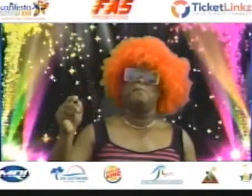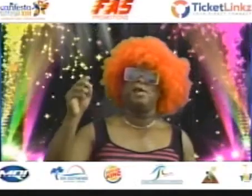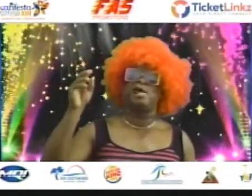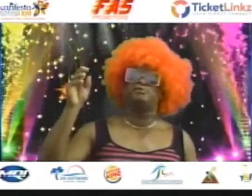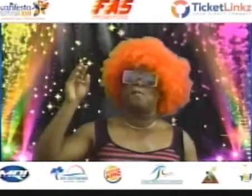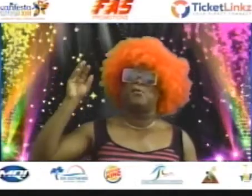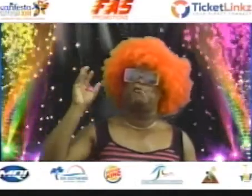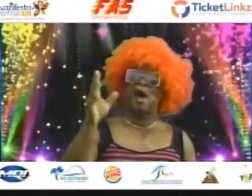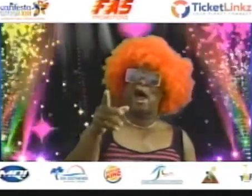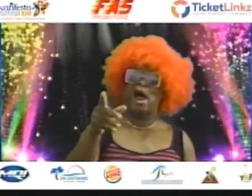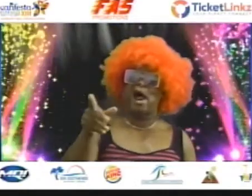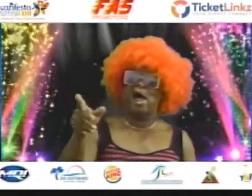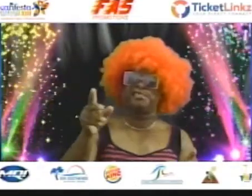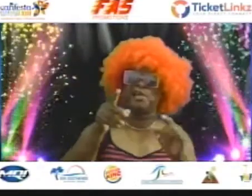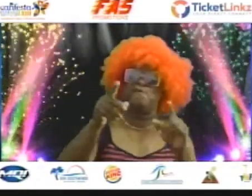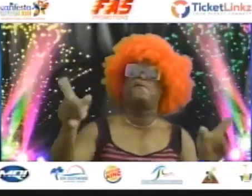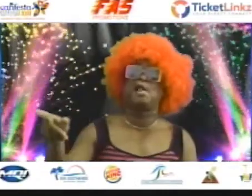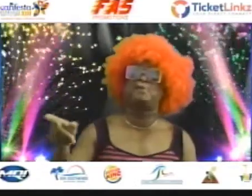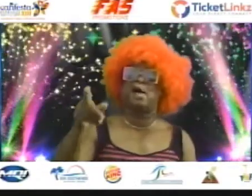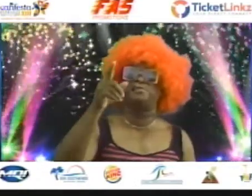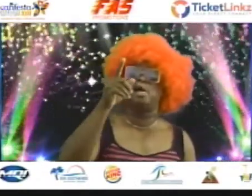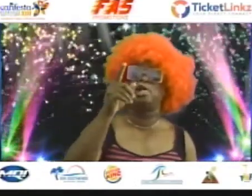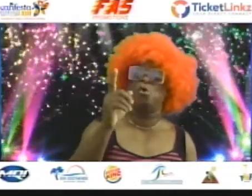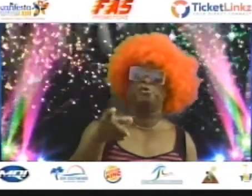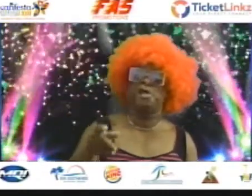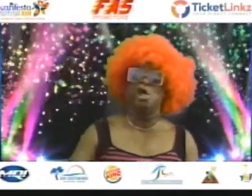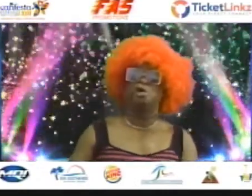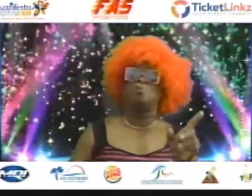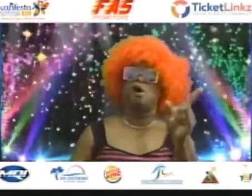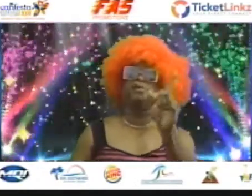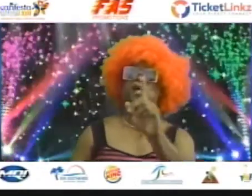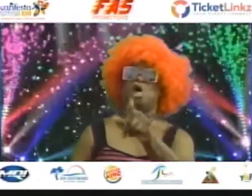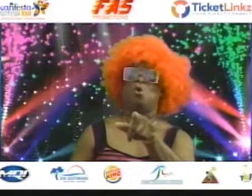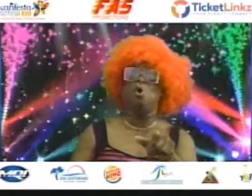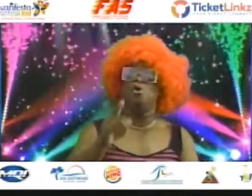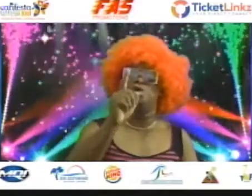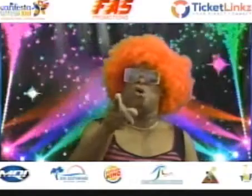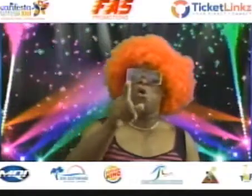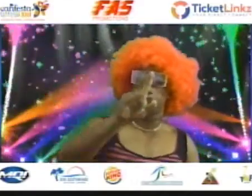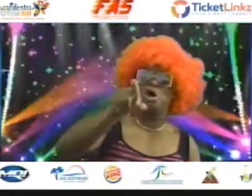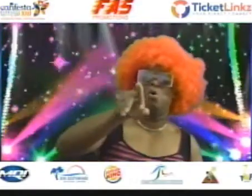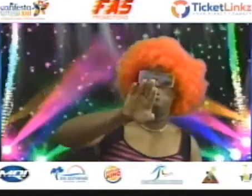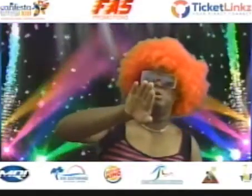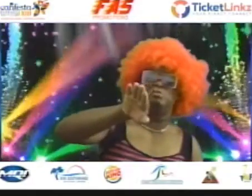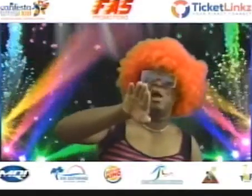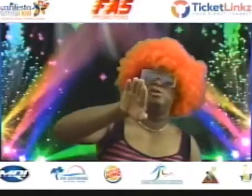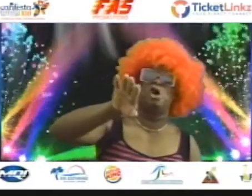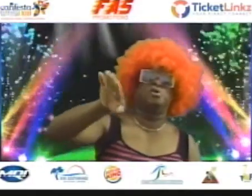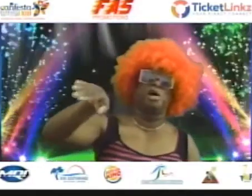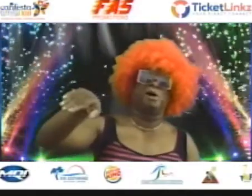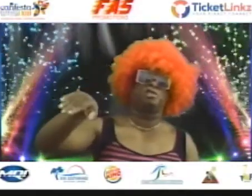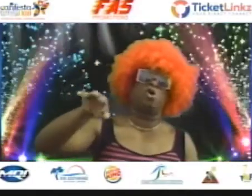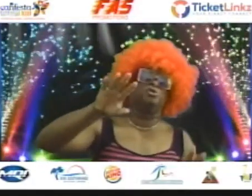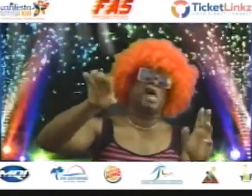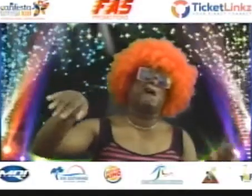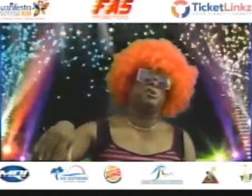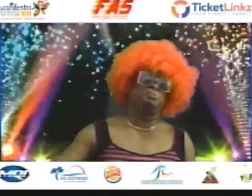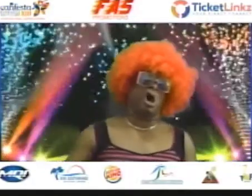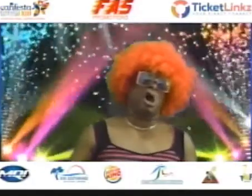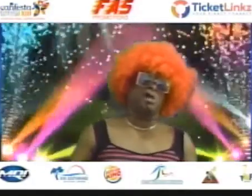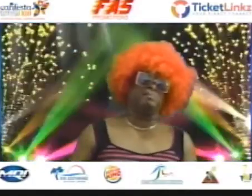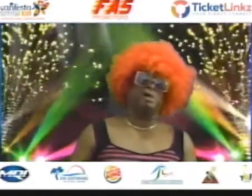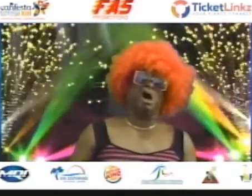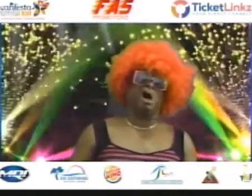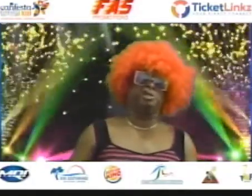Barbados. Comedians from as far as St. Philip and St. Lucie. So I want to see you. Well, not you so much, because you laugh